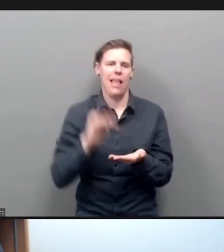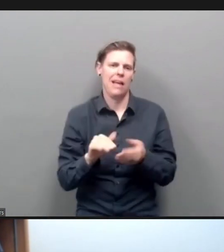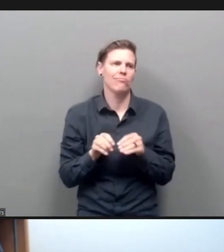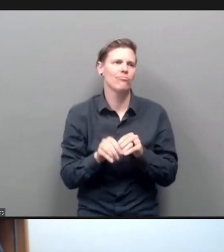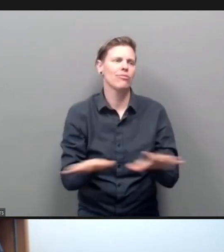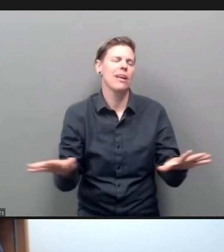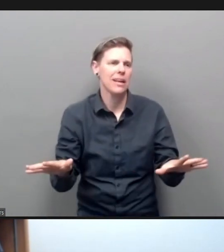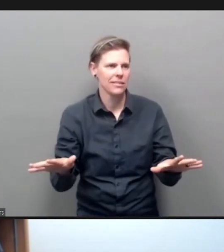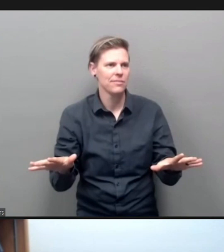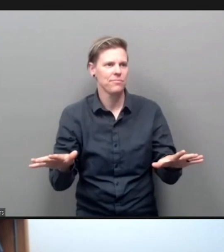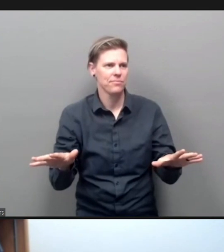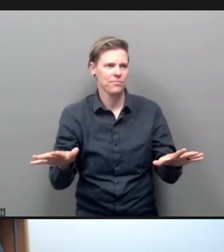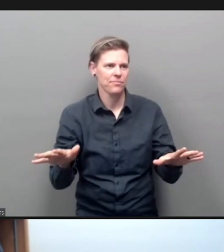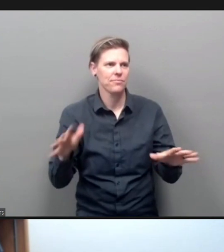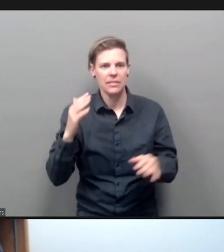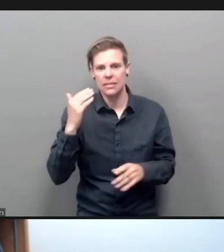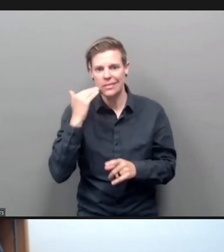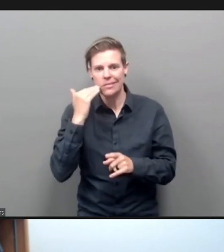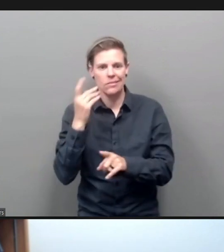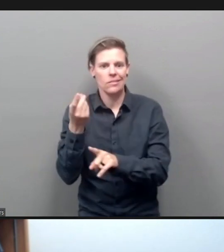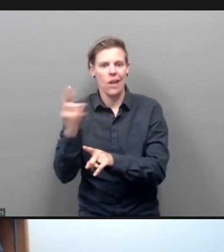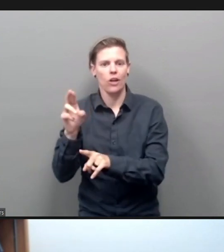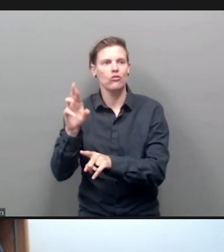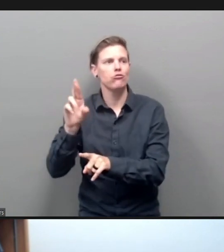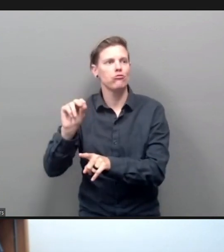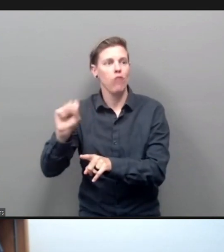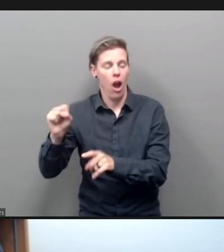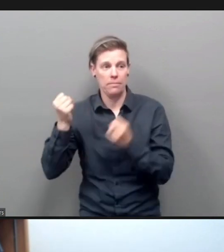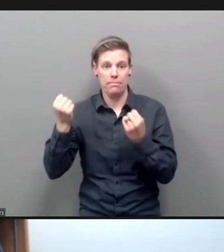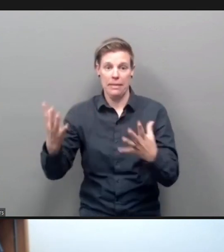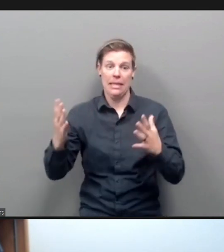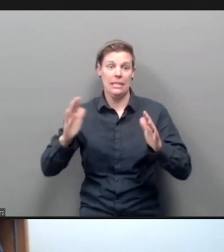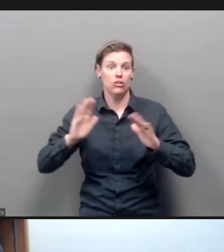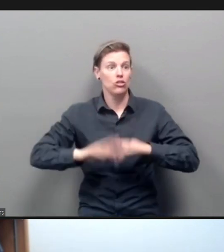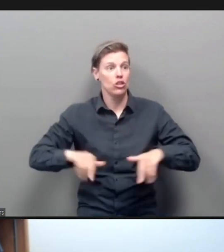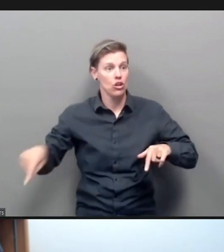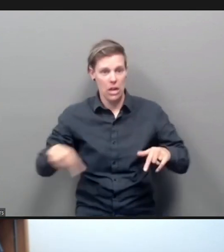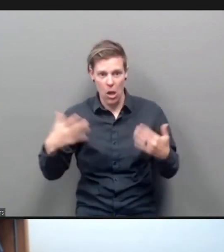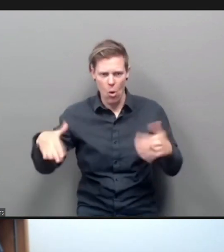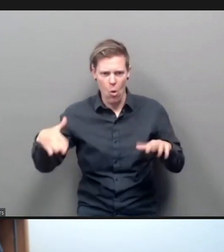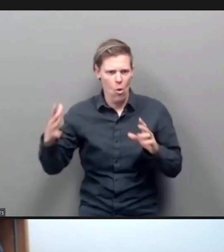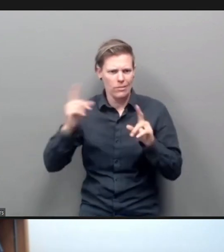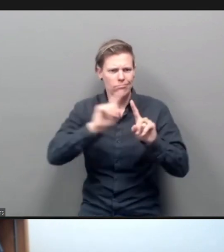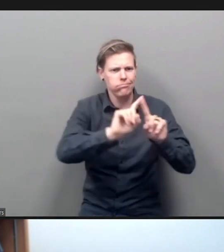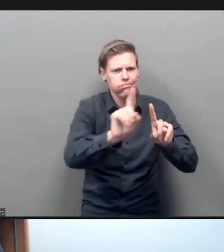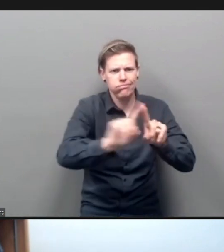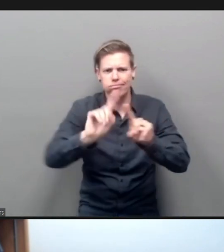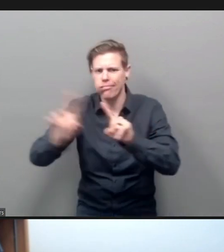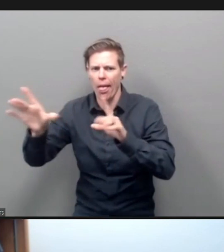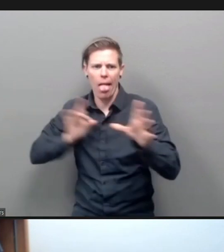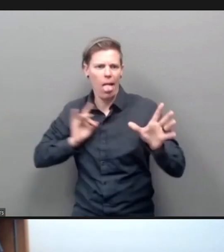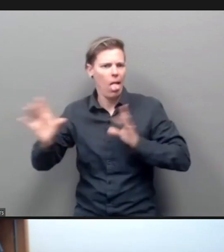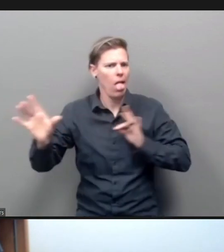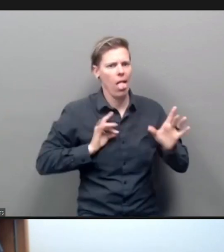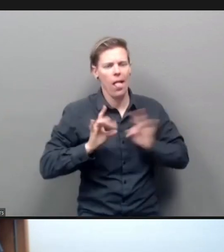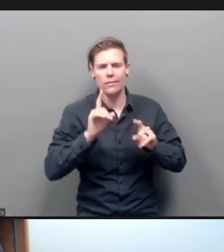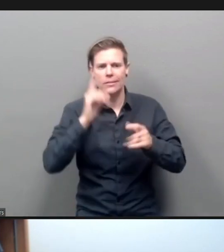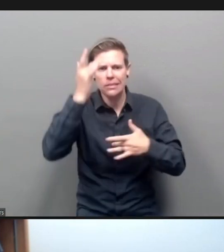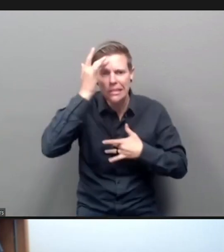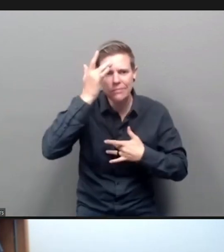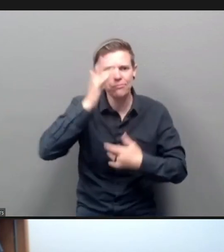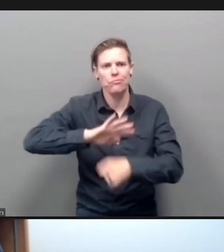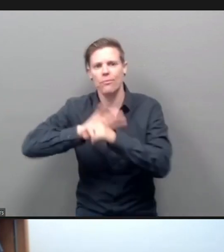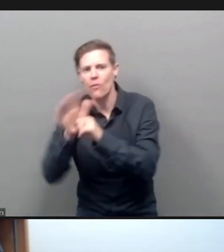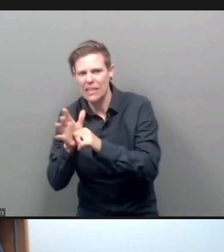all these kids getting COVID because COVID likes to go where people aren't vaccinated. So yeah, so I think it could